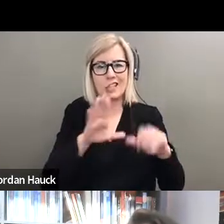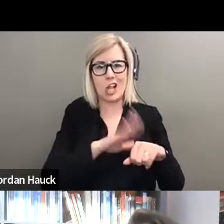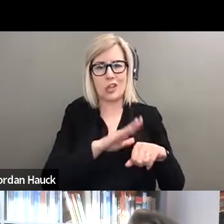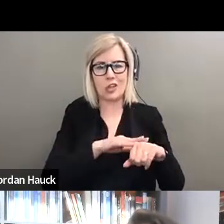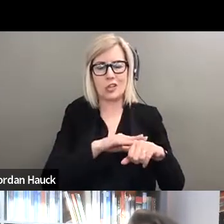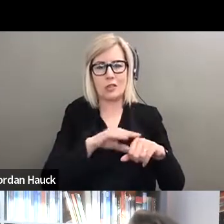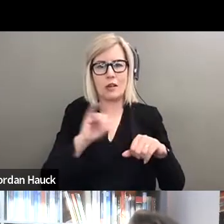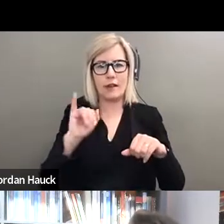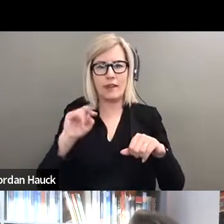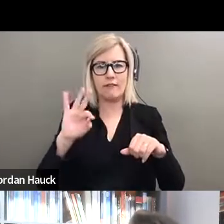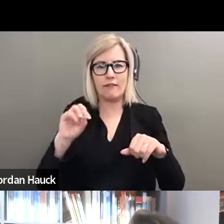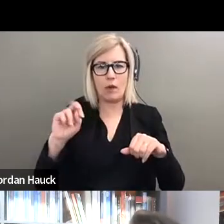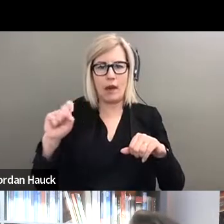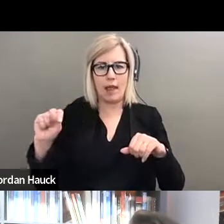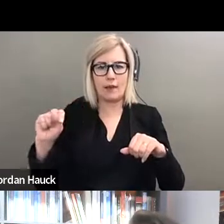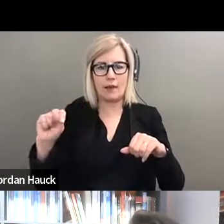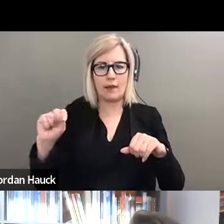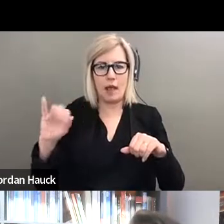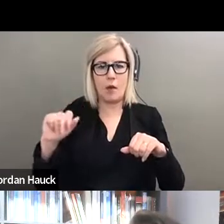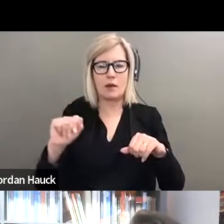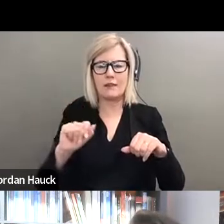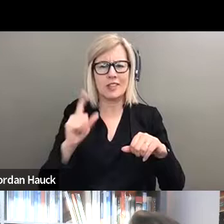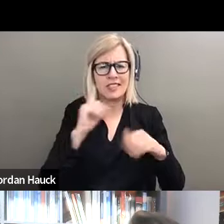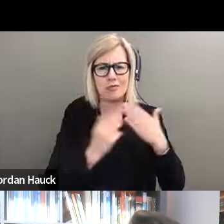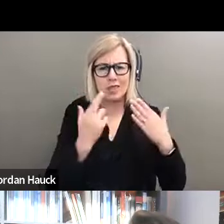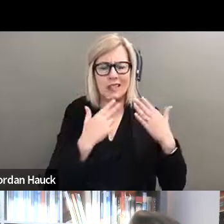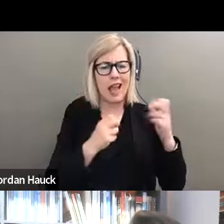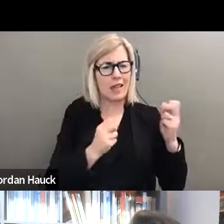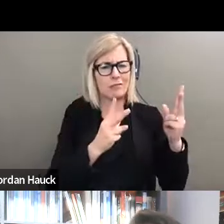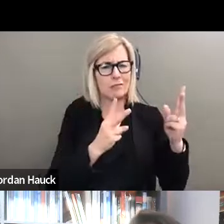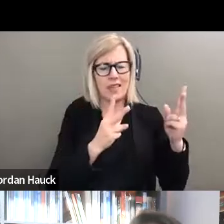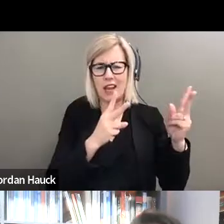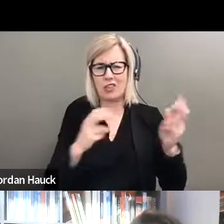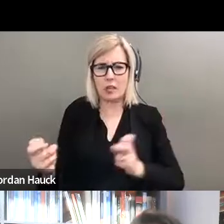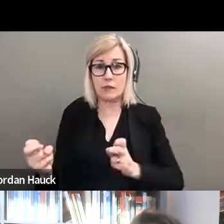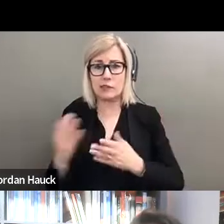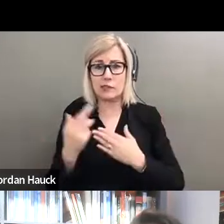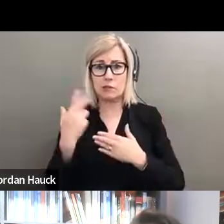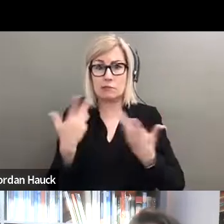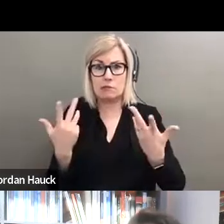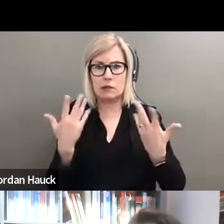Iowa. For some reason, I had it up and then I took it down for some reason, and I'm going